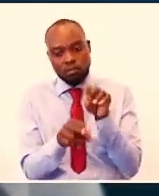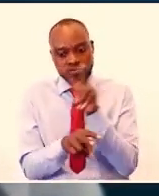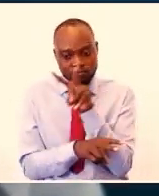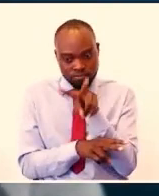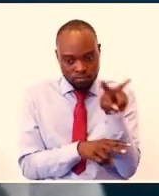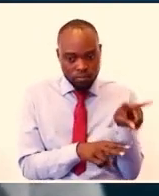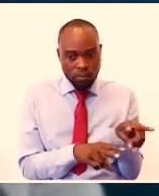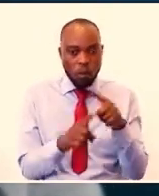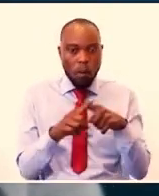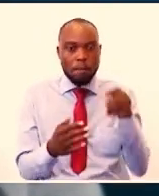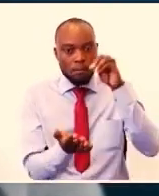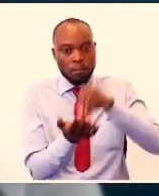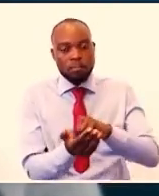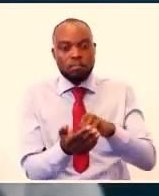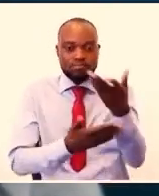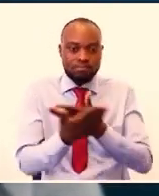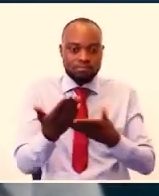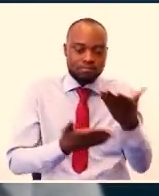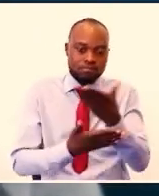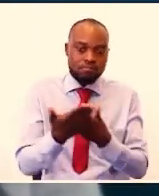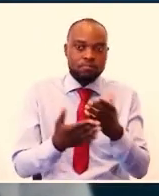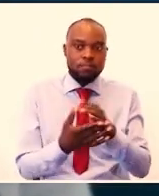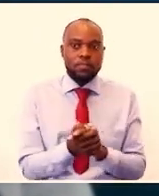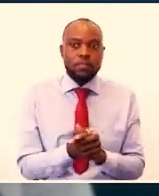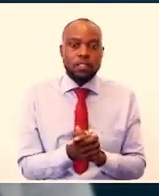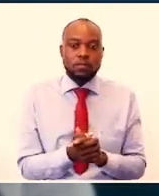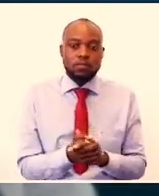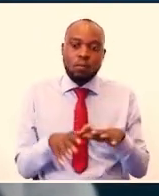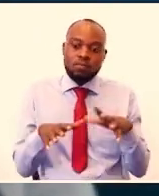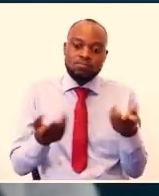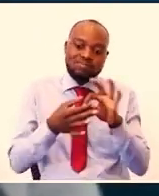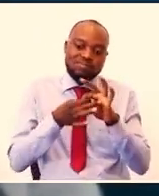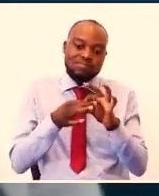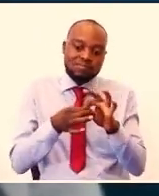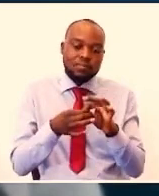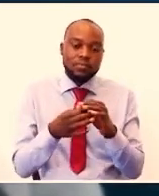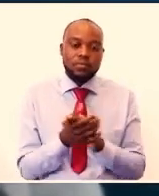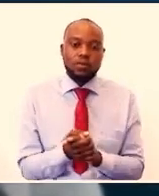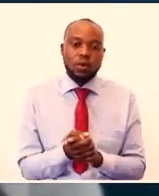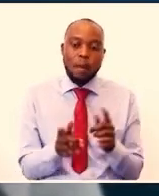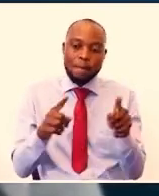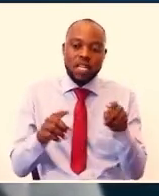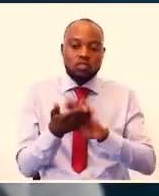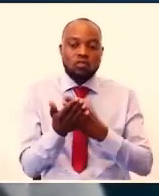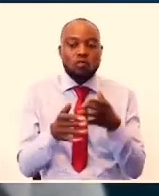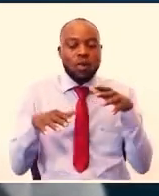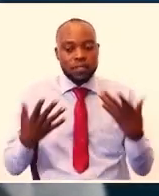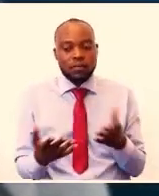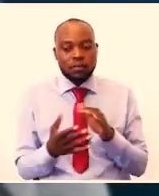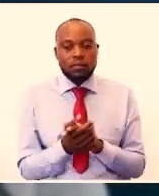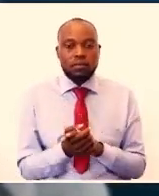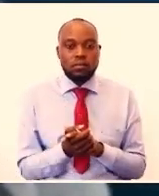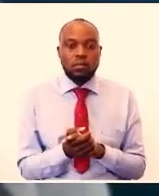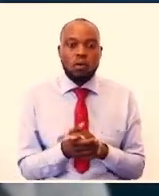and contributing to the discourse around what is contracted, at what cost, and for